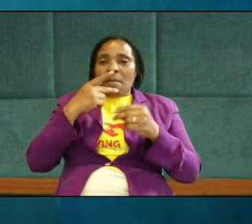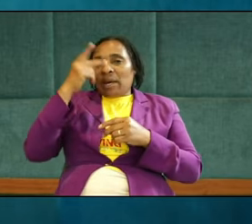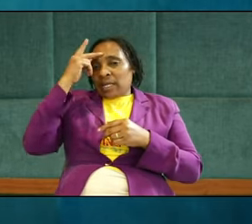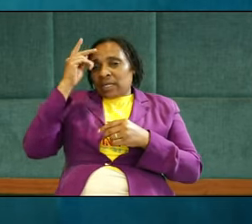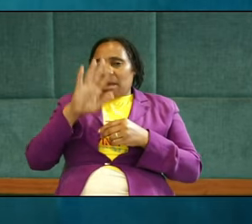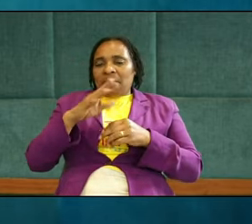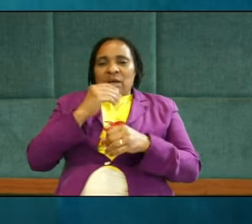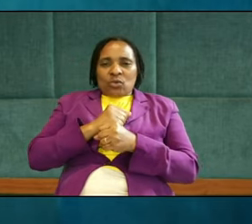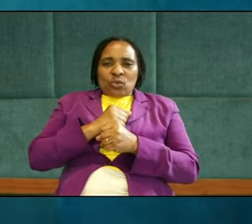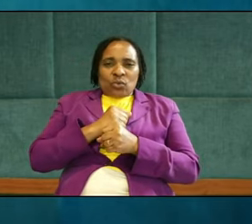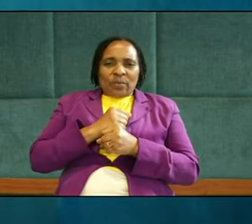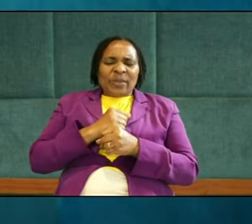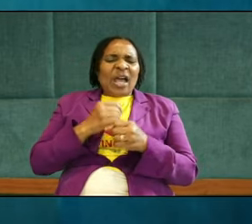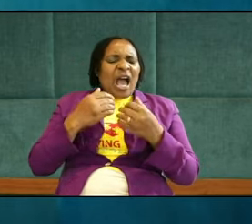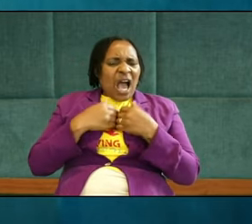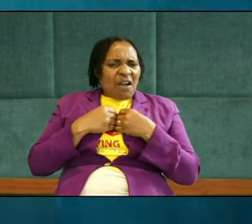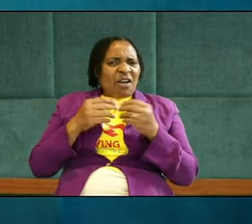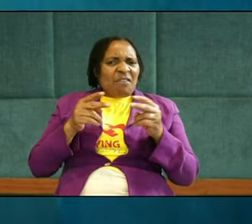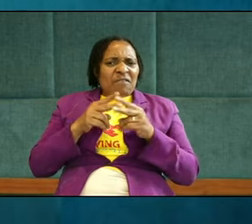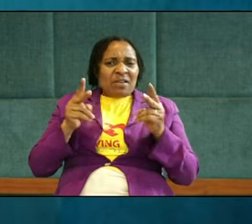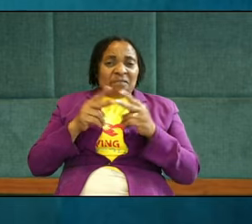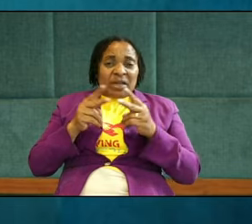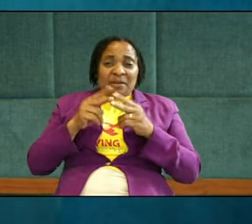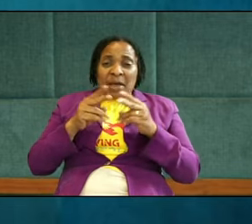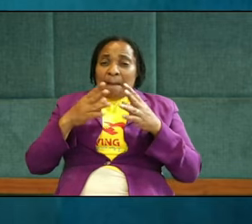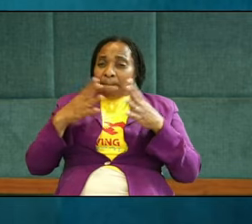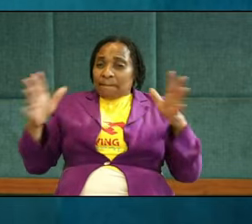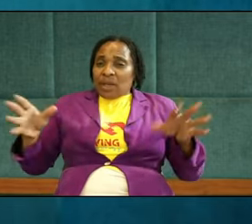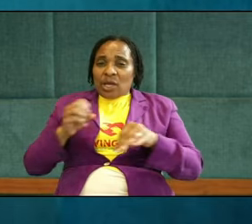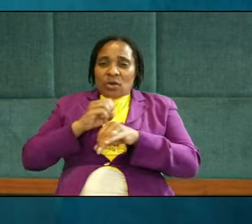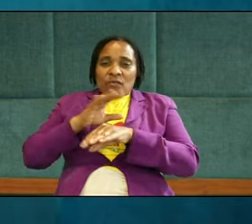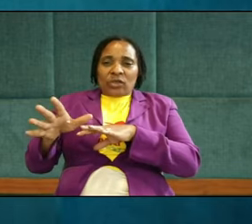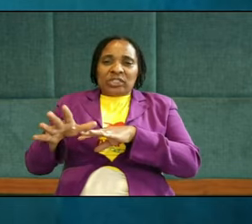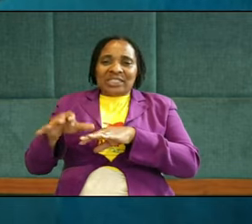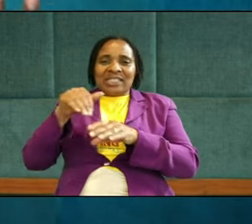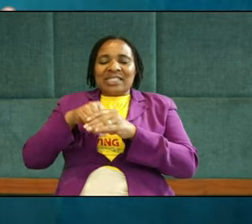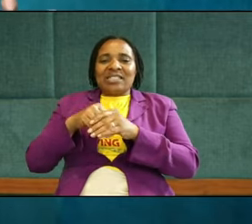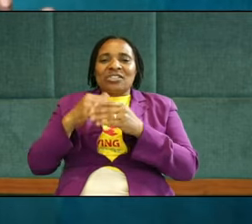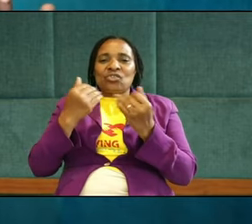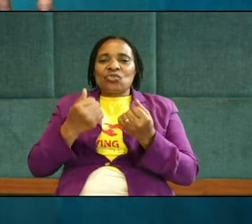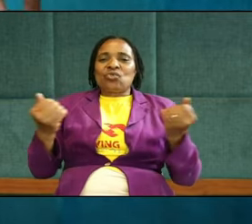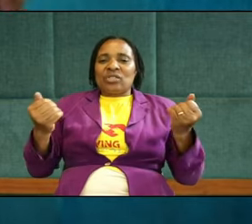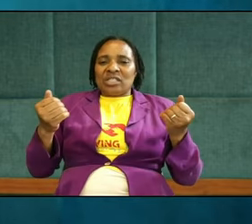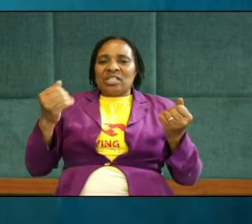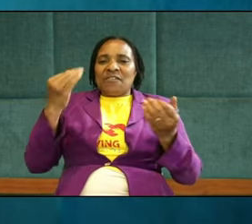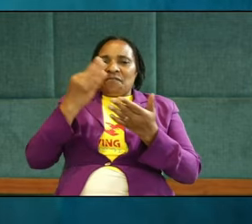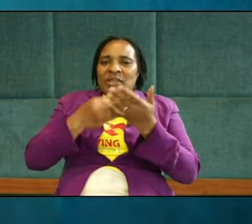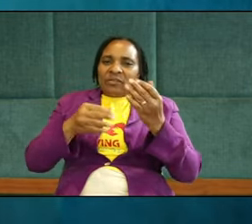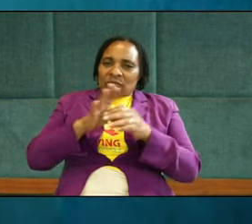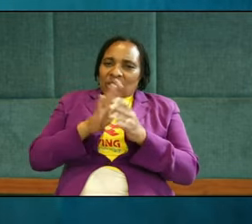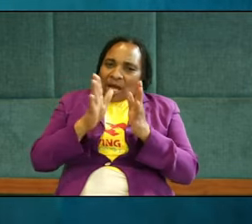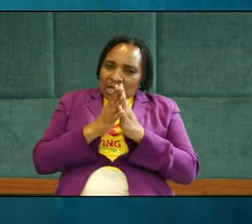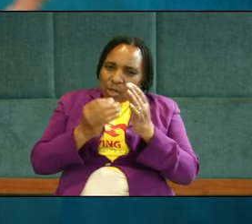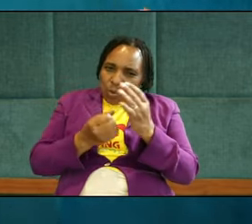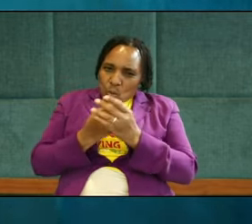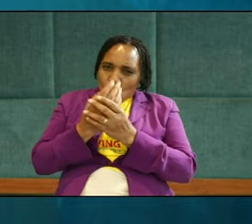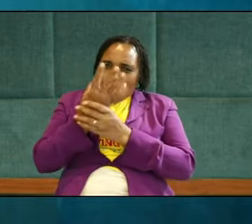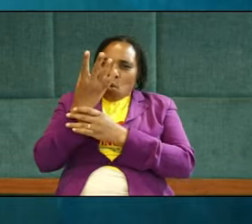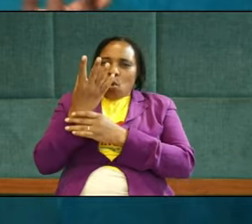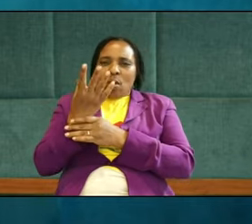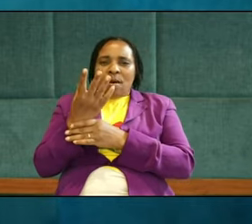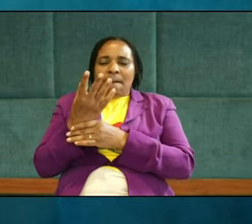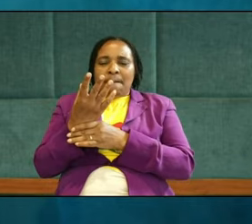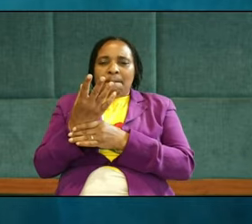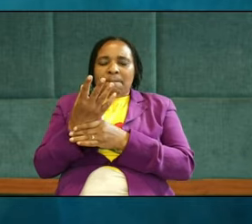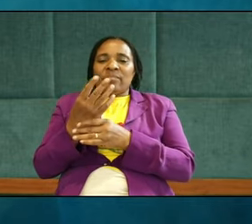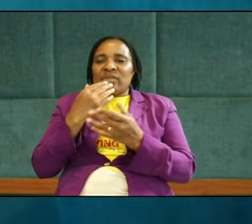so parents do have a really big influence in the children's faithfulness and even their growing up as well. Thanks